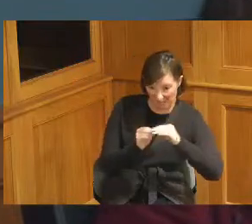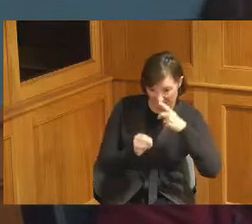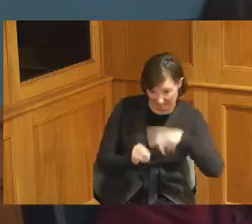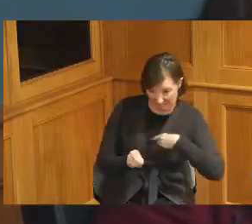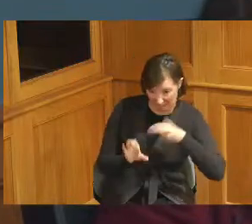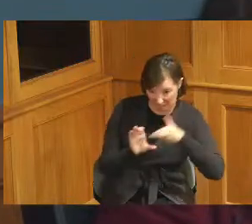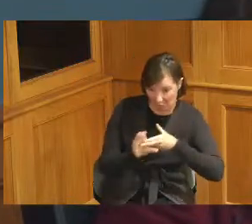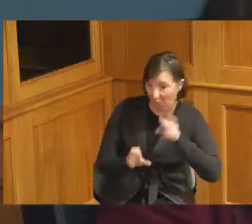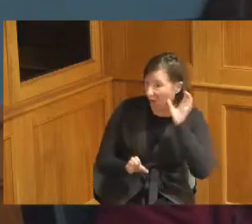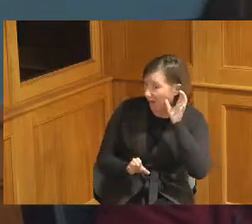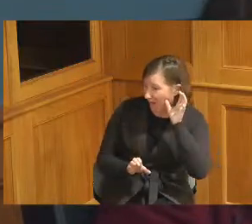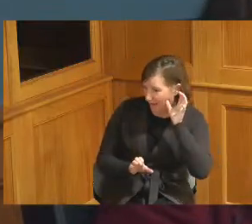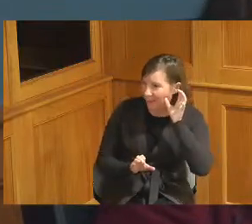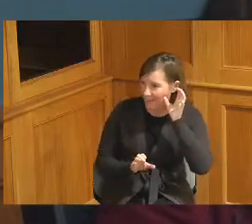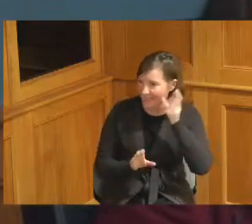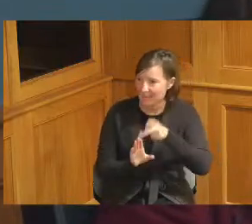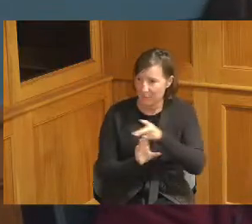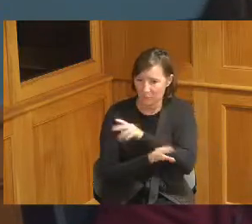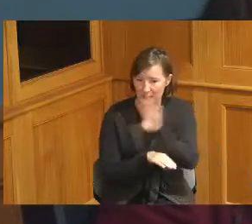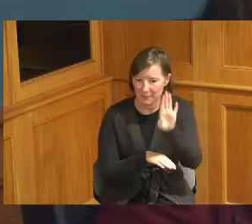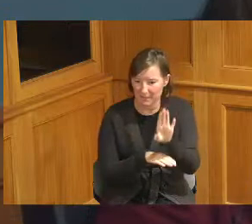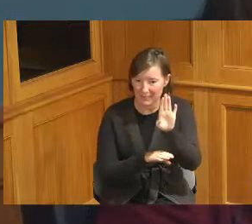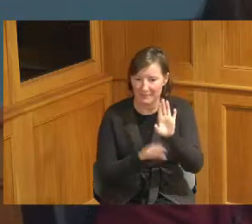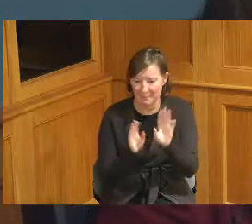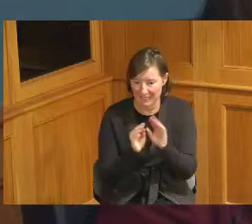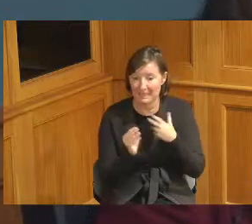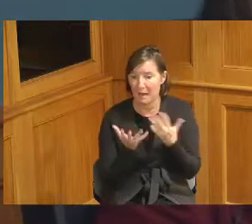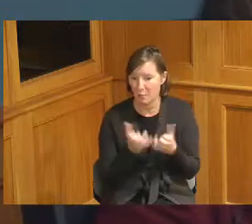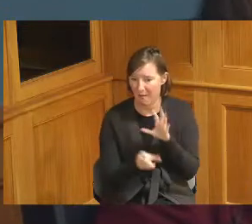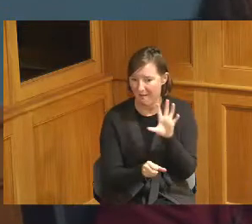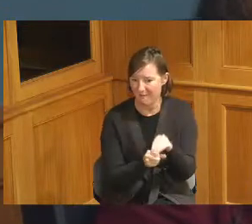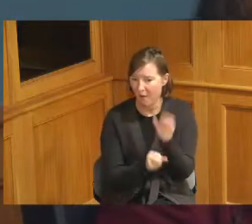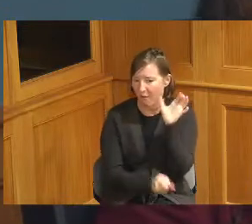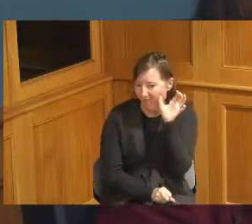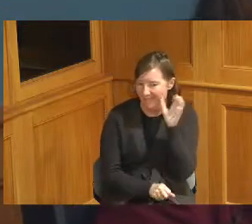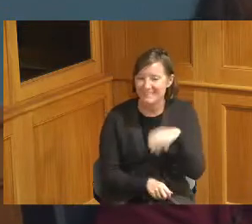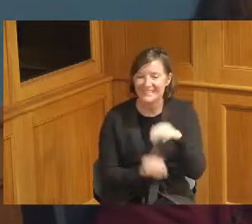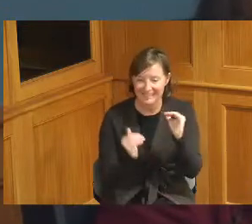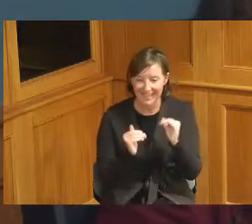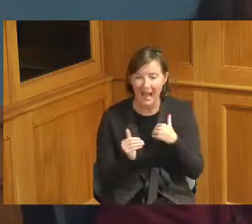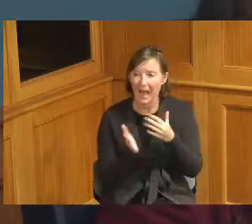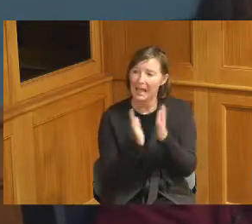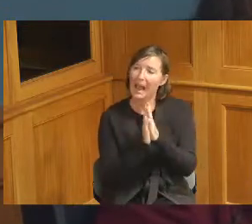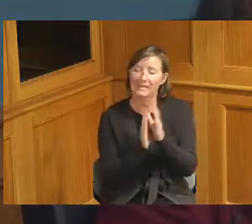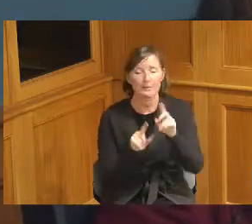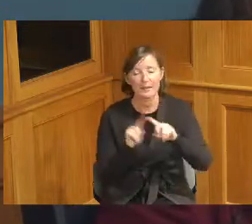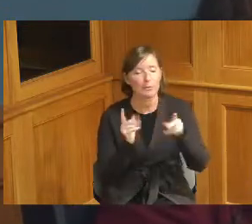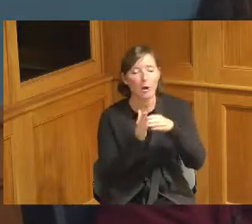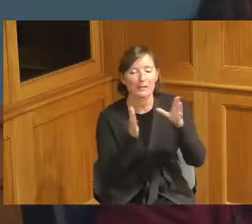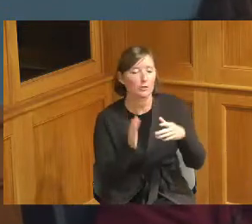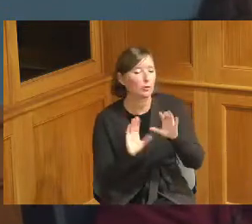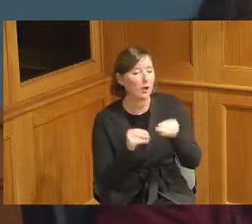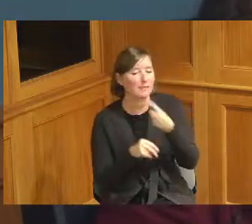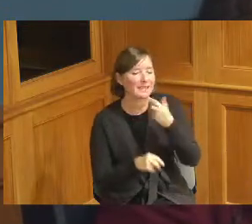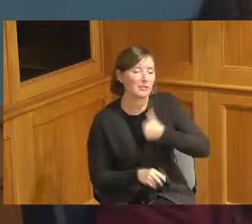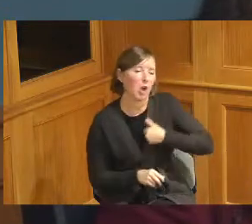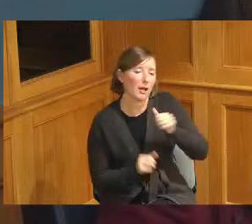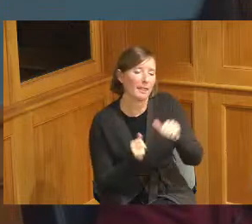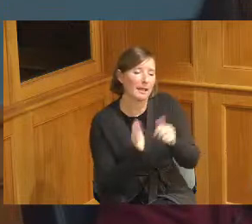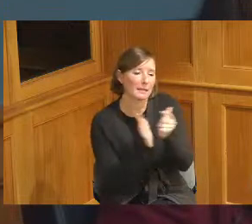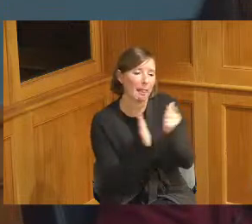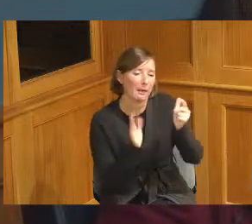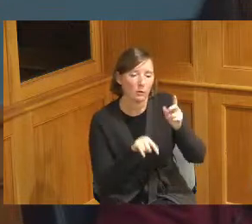And then I know Jeff had to ask the prosecutor's office was it illegal and all of that, as I think I said